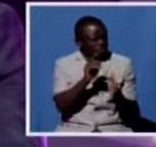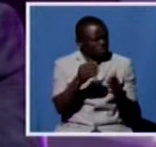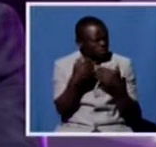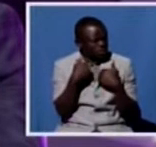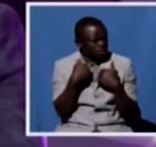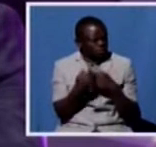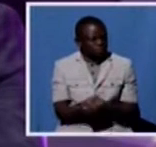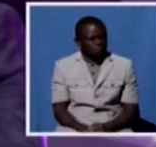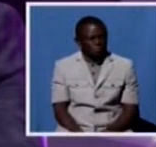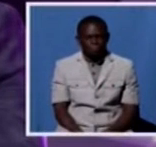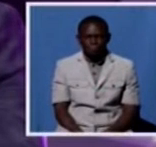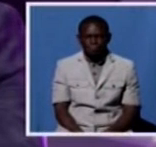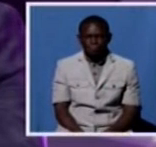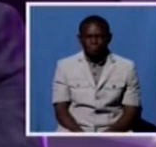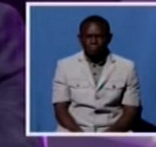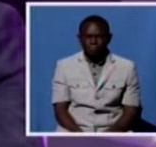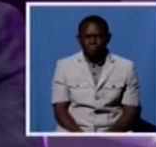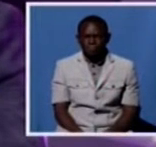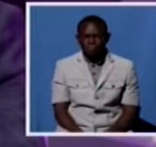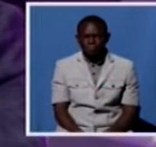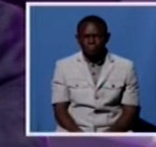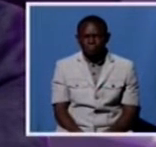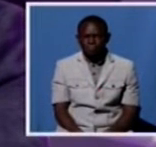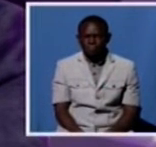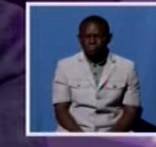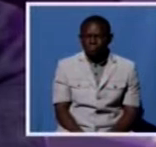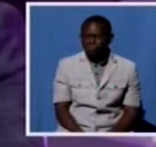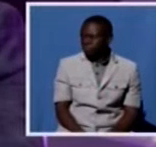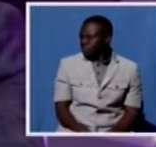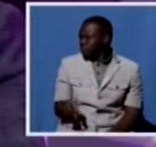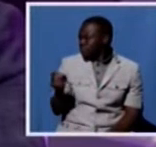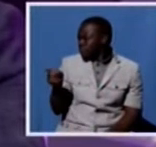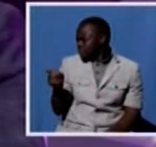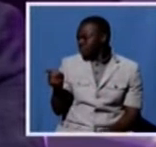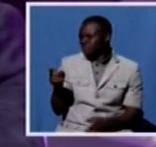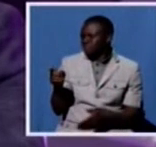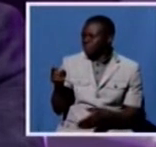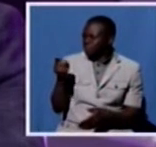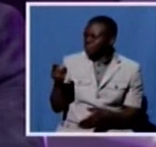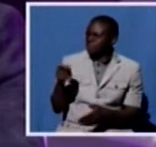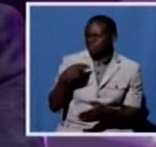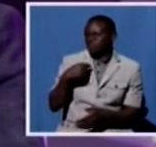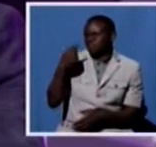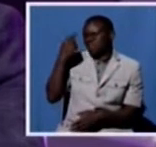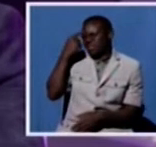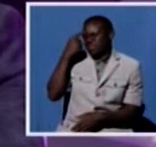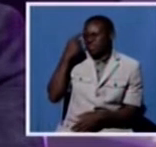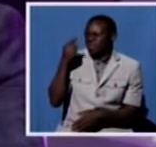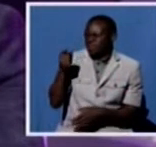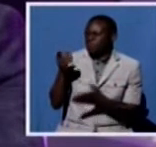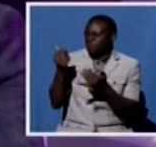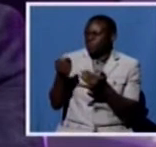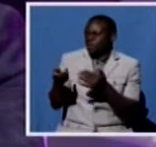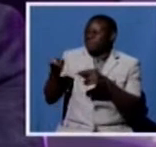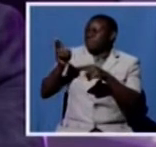What we are looking at, I thought you would ask that. Don't you see an increase? Yeah, but what will be? I'll see